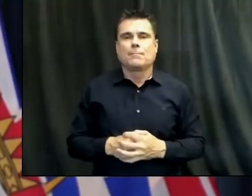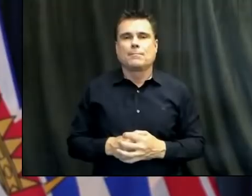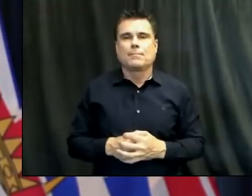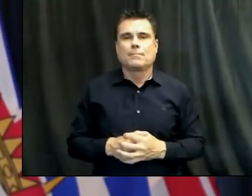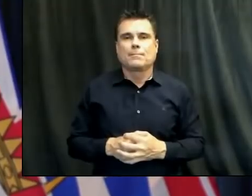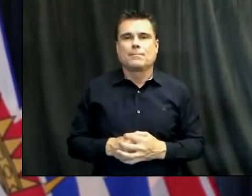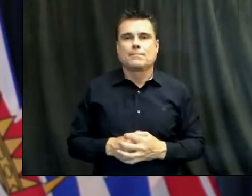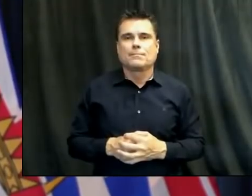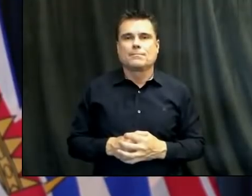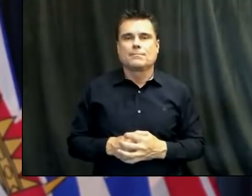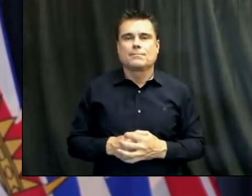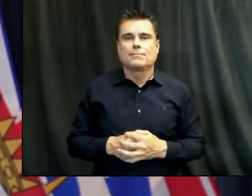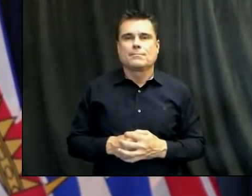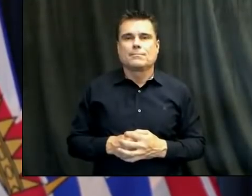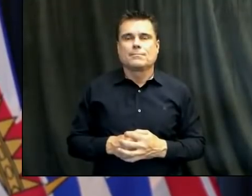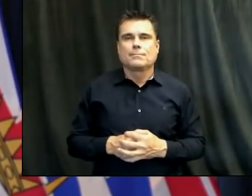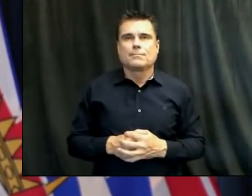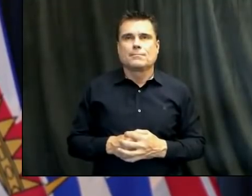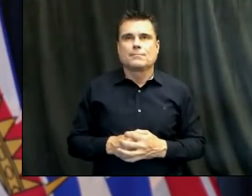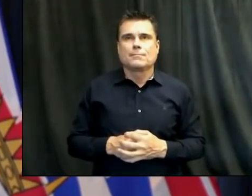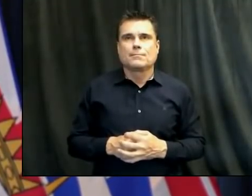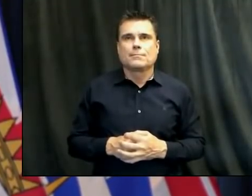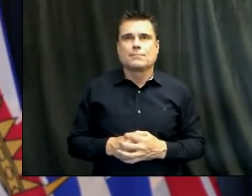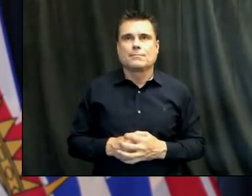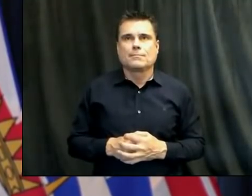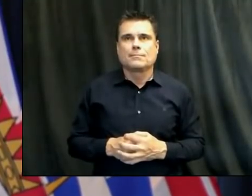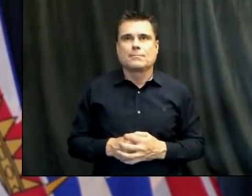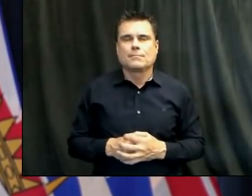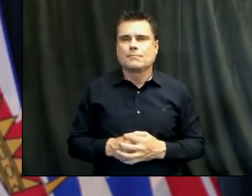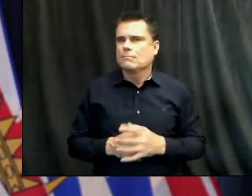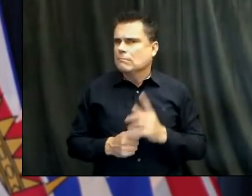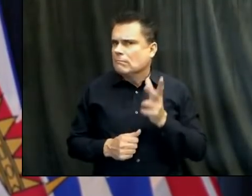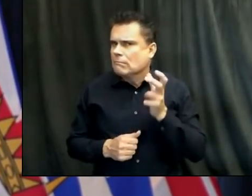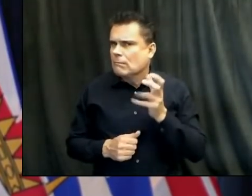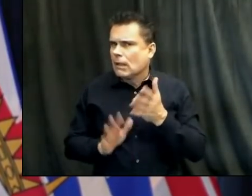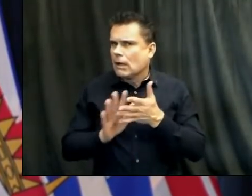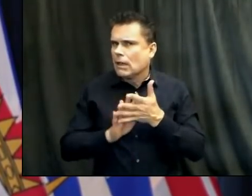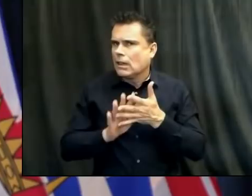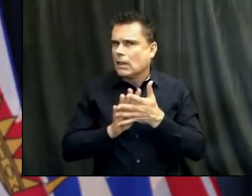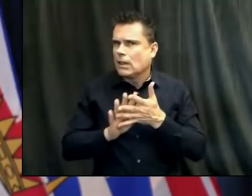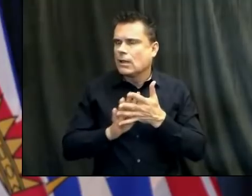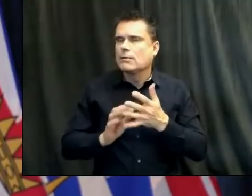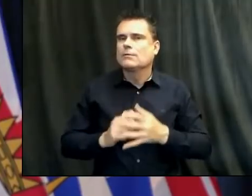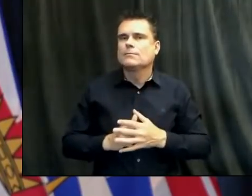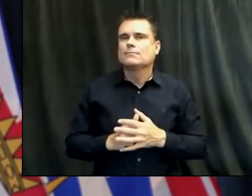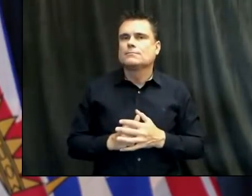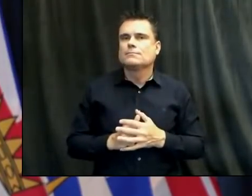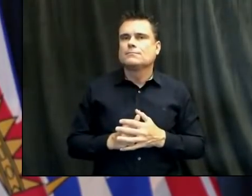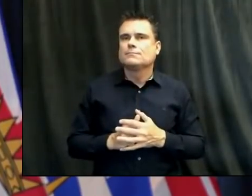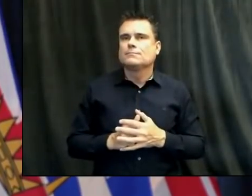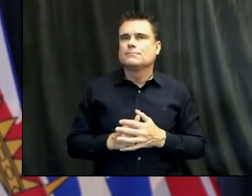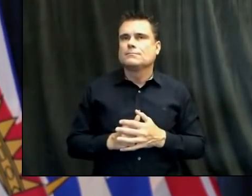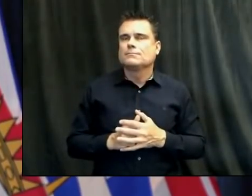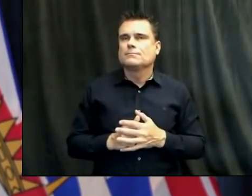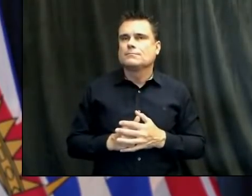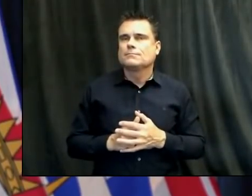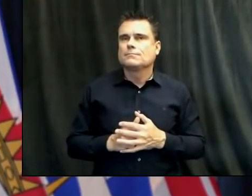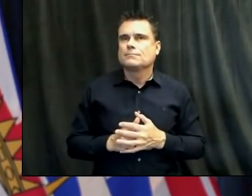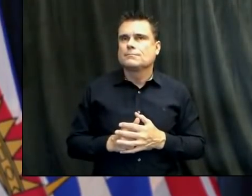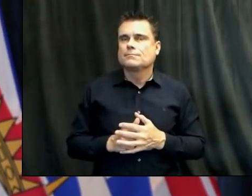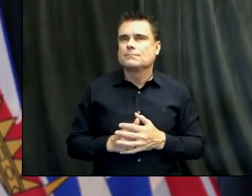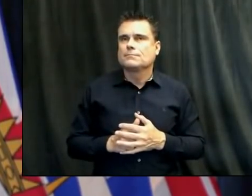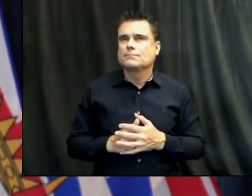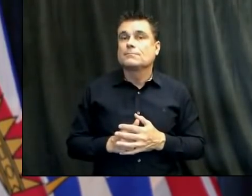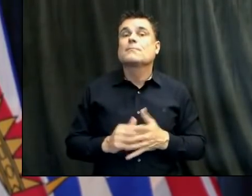grim records or near them, such as high hospitalizations, for example. This week is, you know, rounding out our deadliest week since the